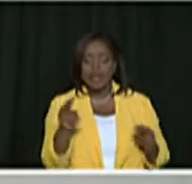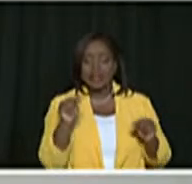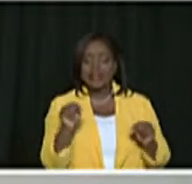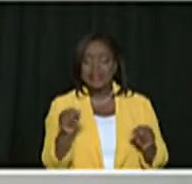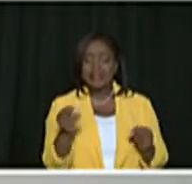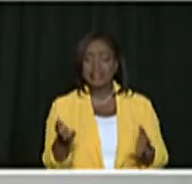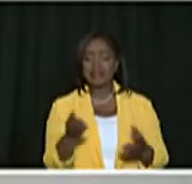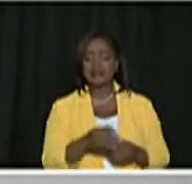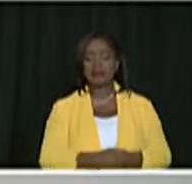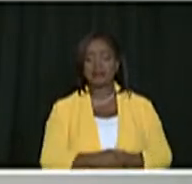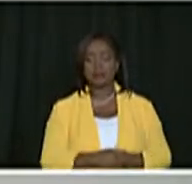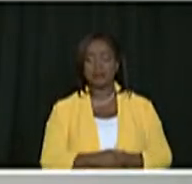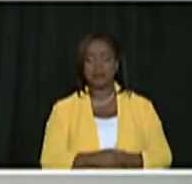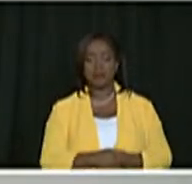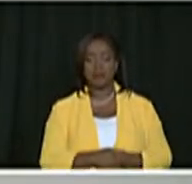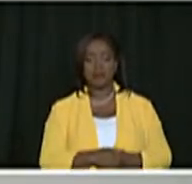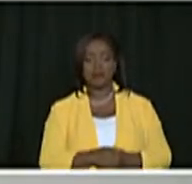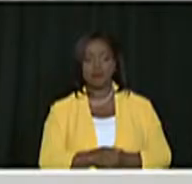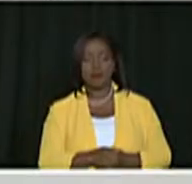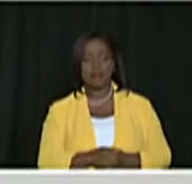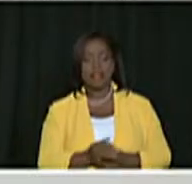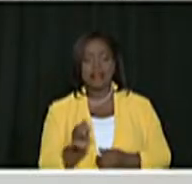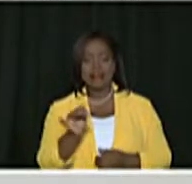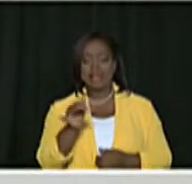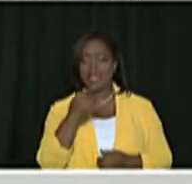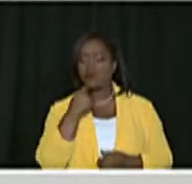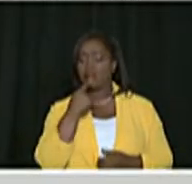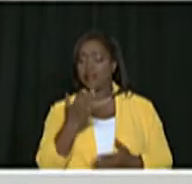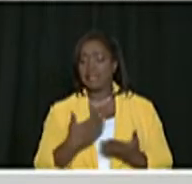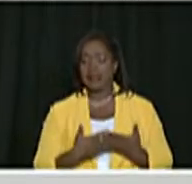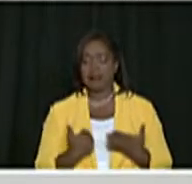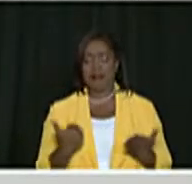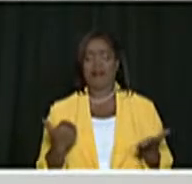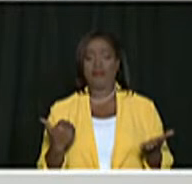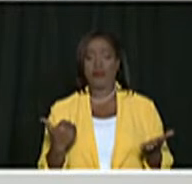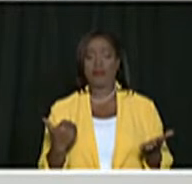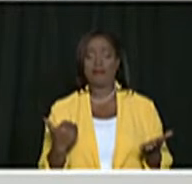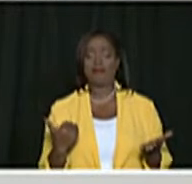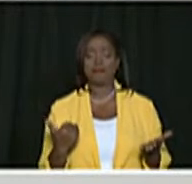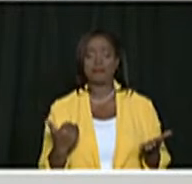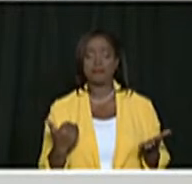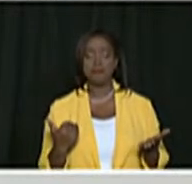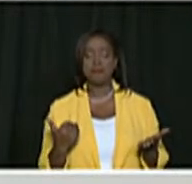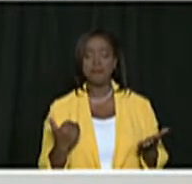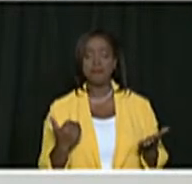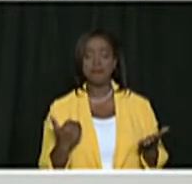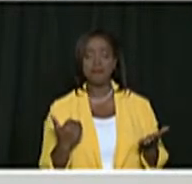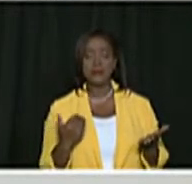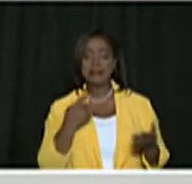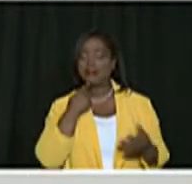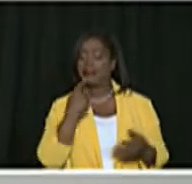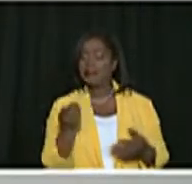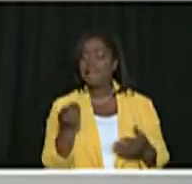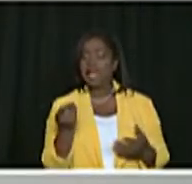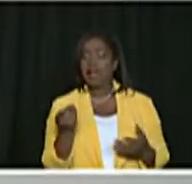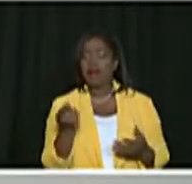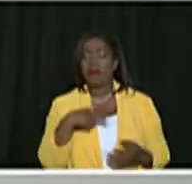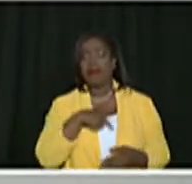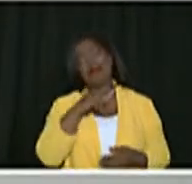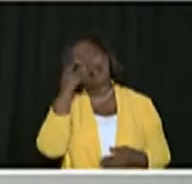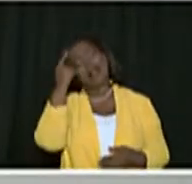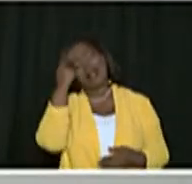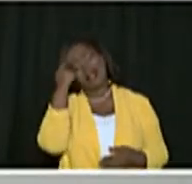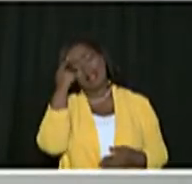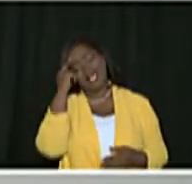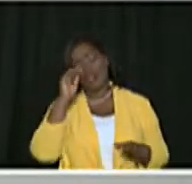a habit, like I think Mr. Williams mentioned before, or I think it was Minister Terrelong, that we think that children don't